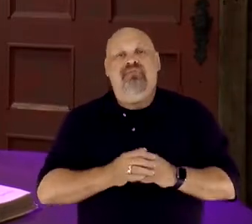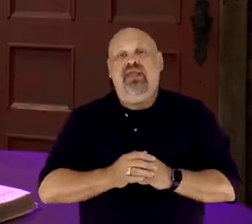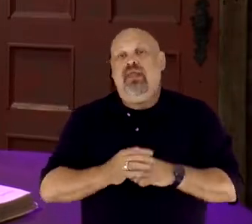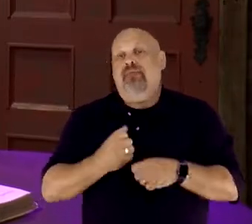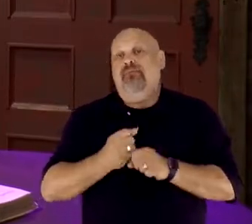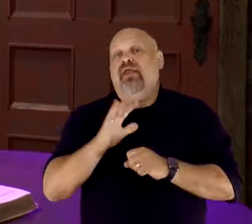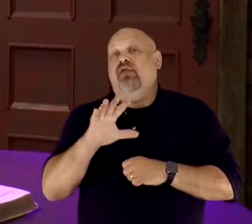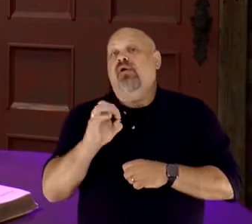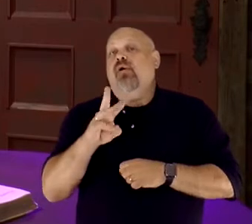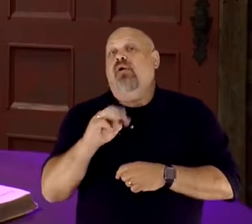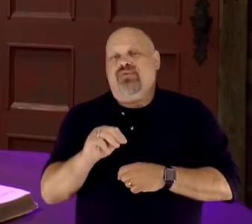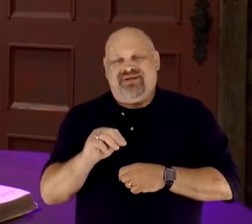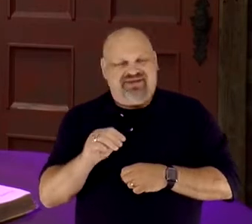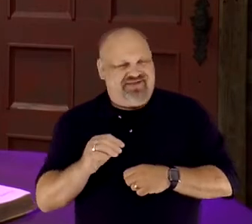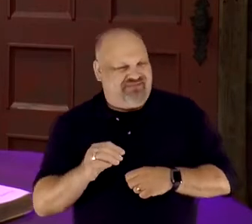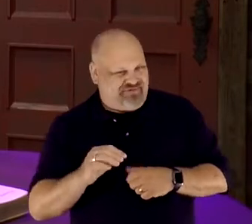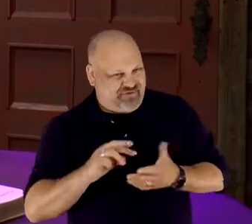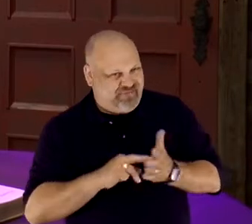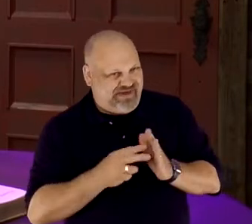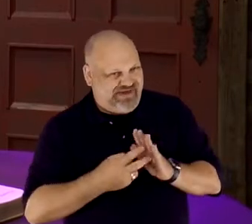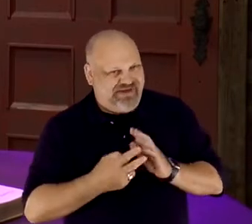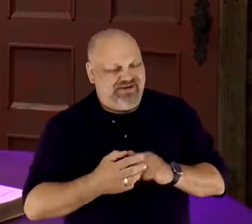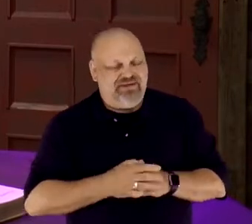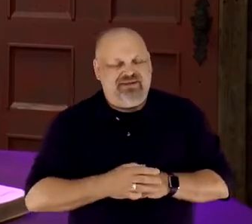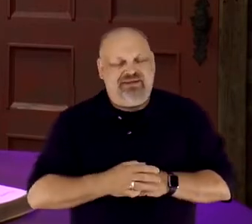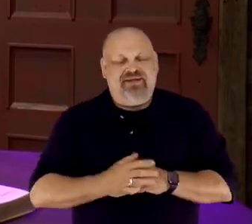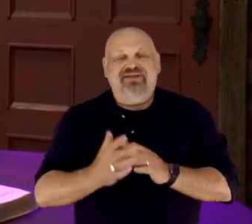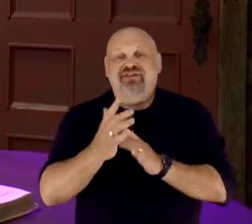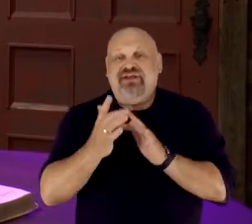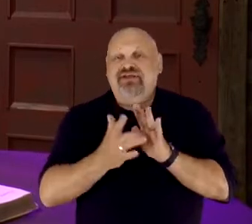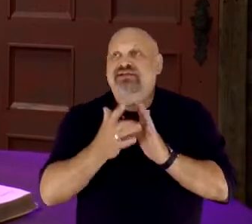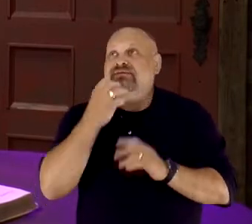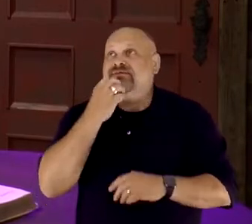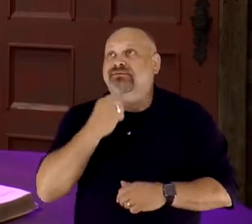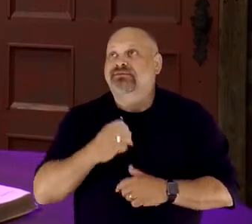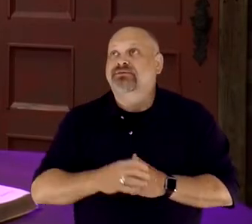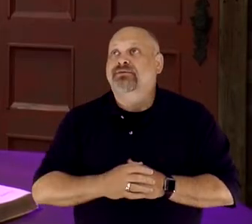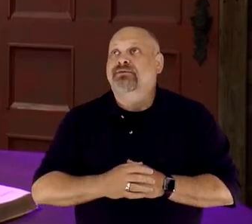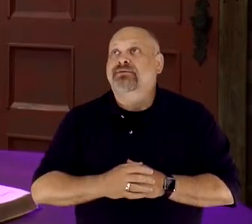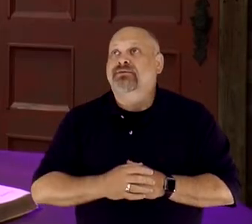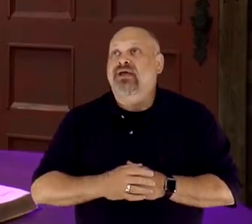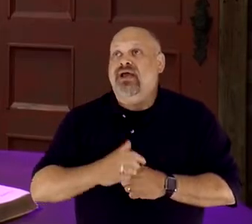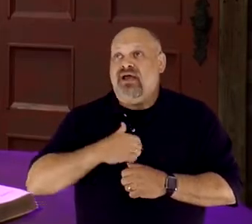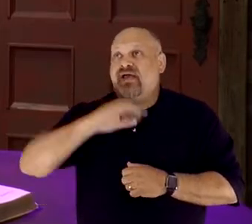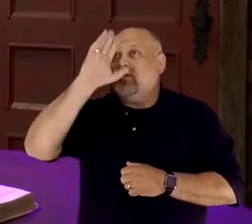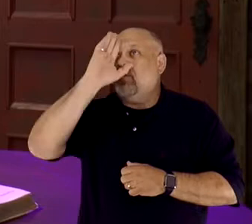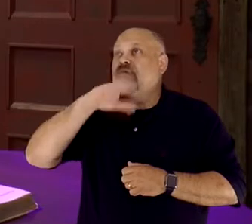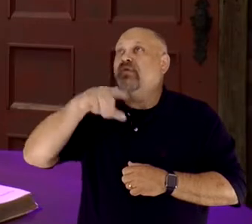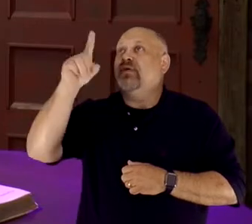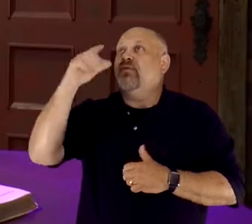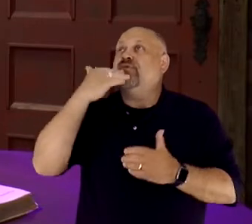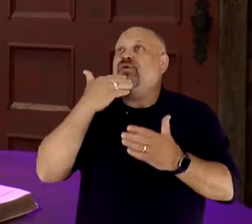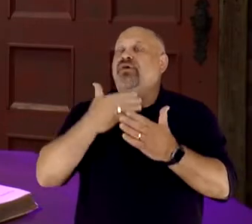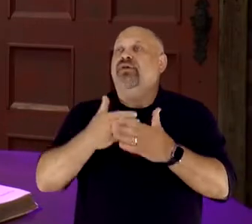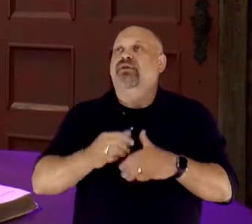after me. You can make it your own if you mean it. Dear Jesus, I know that you are